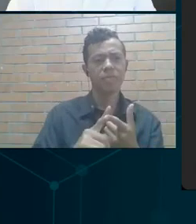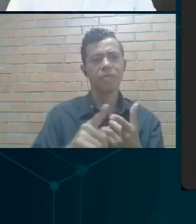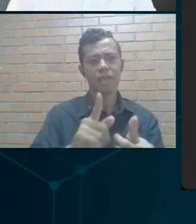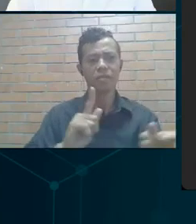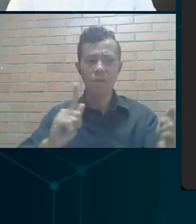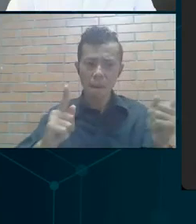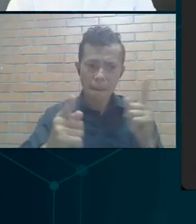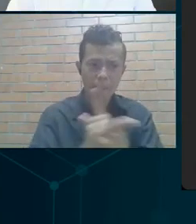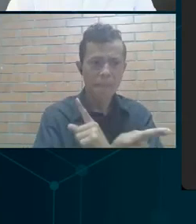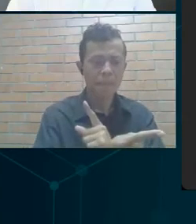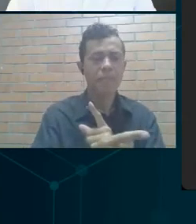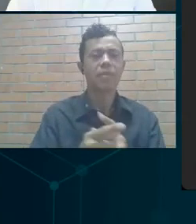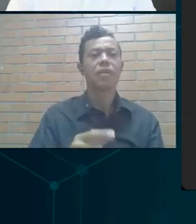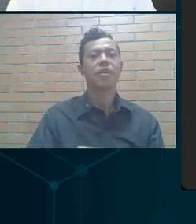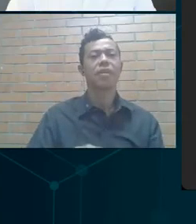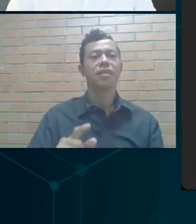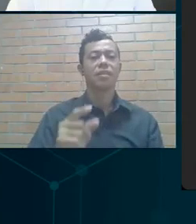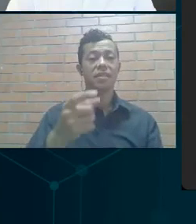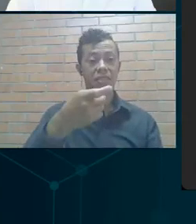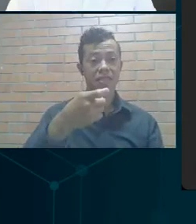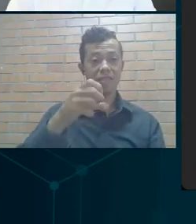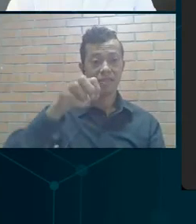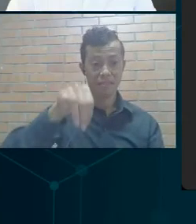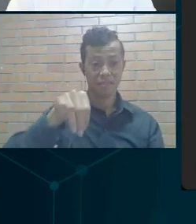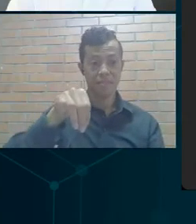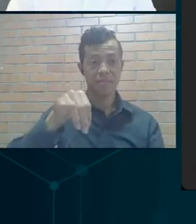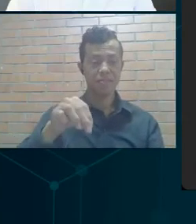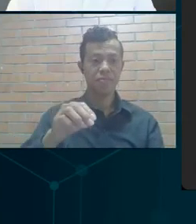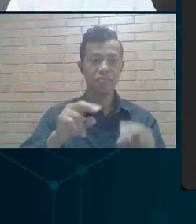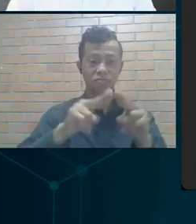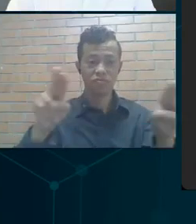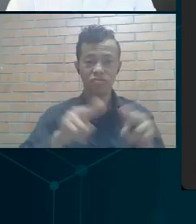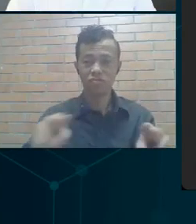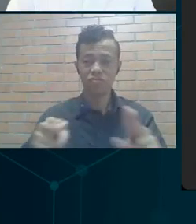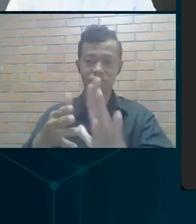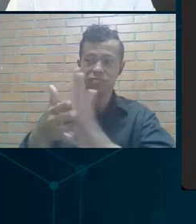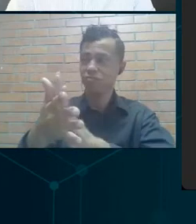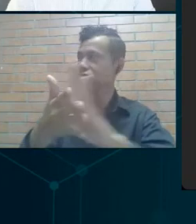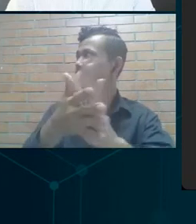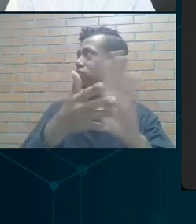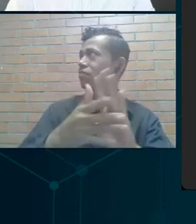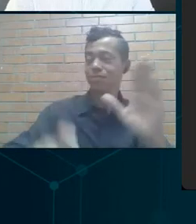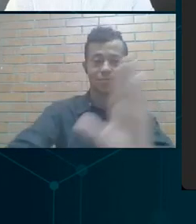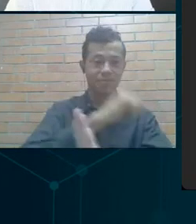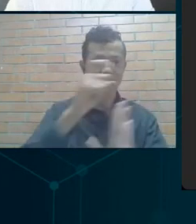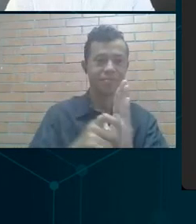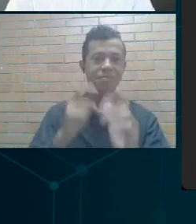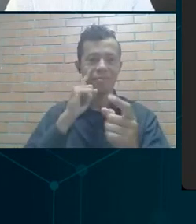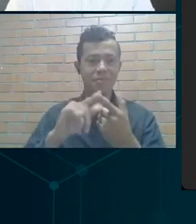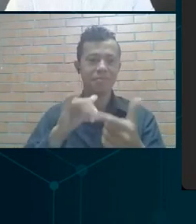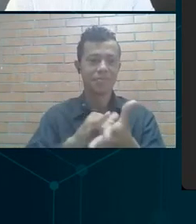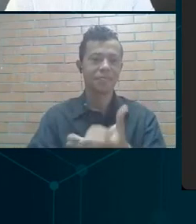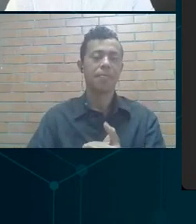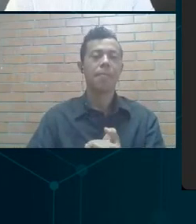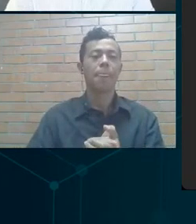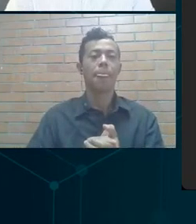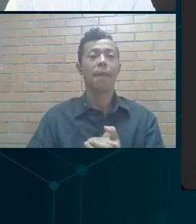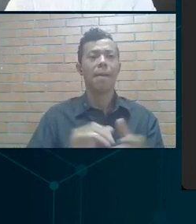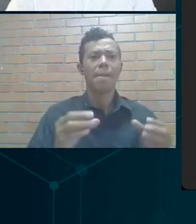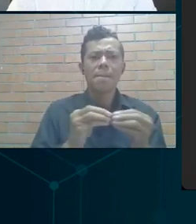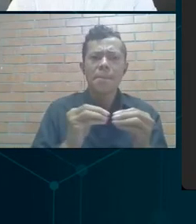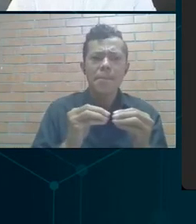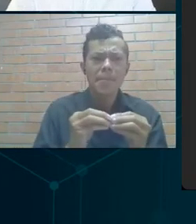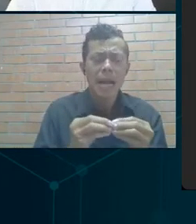across the web, and we're doing it easily. Abel, I think that's enough introduction to us and what we care